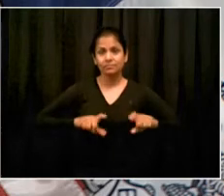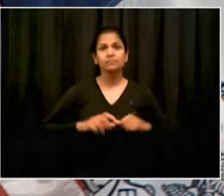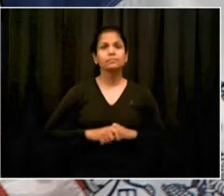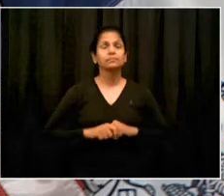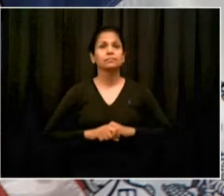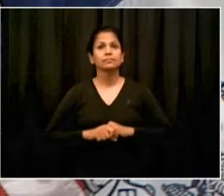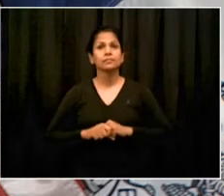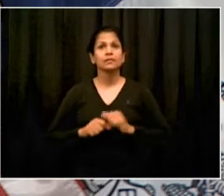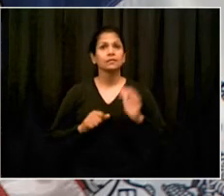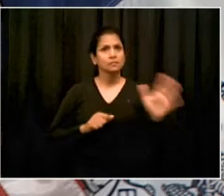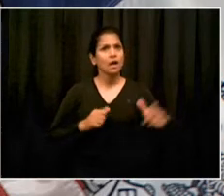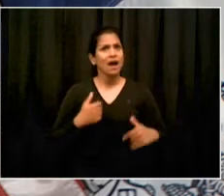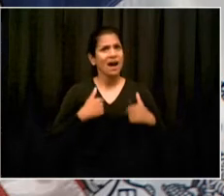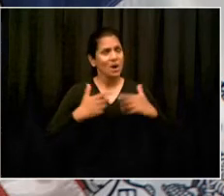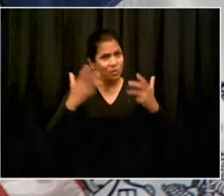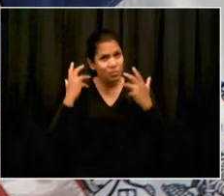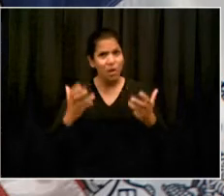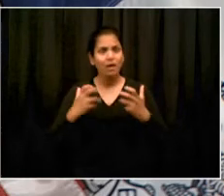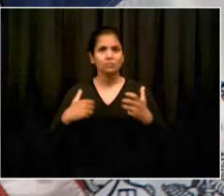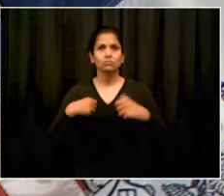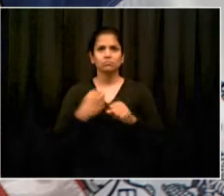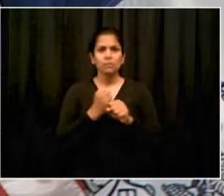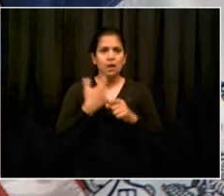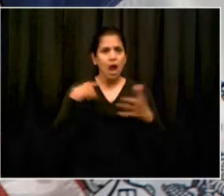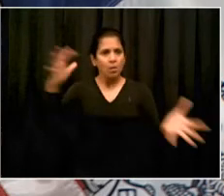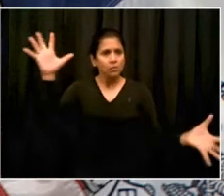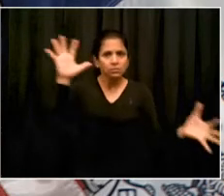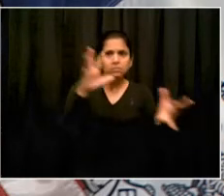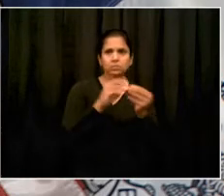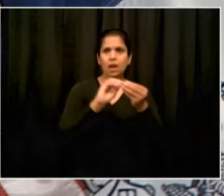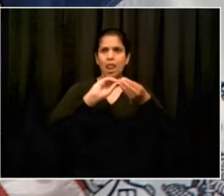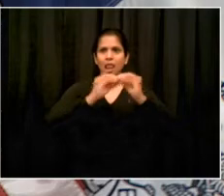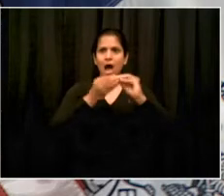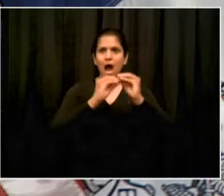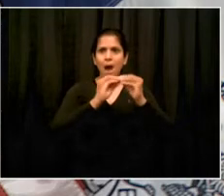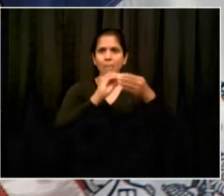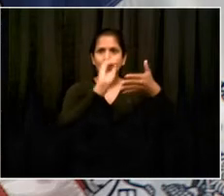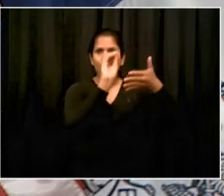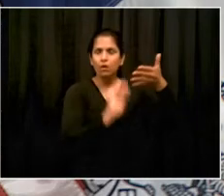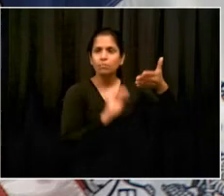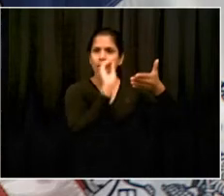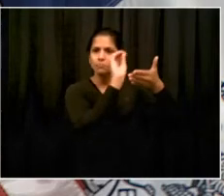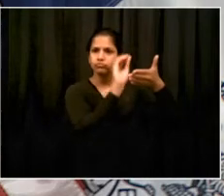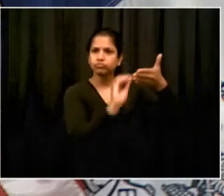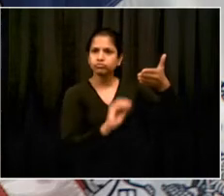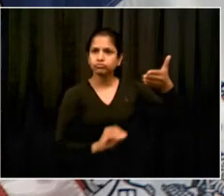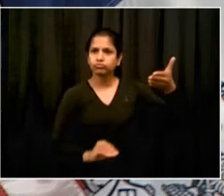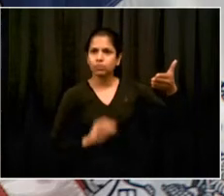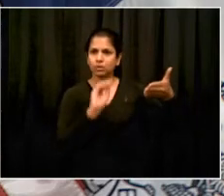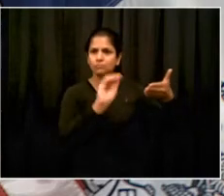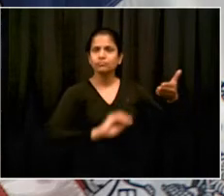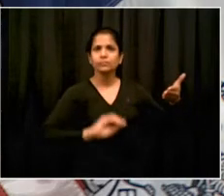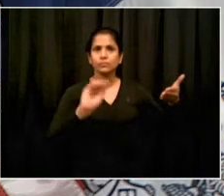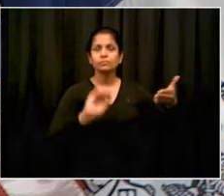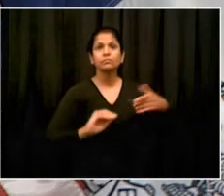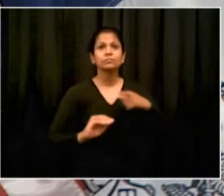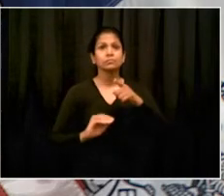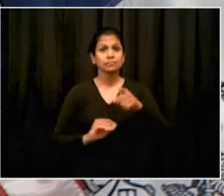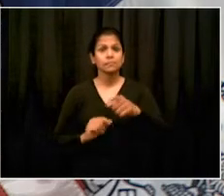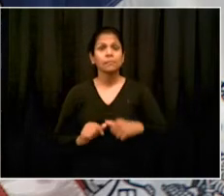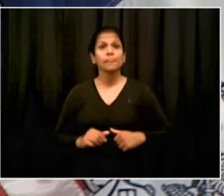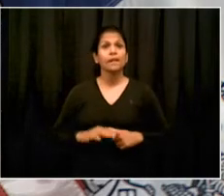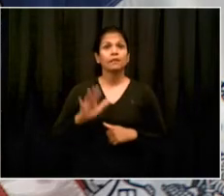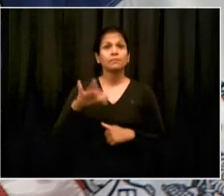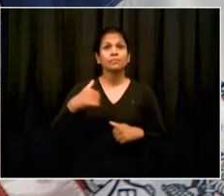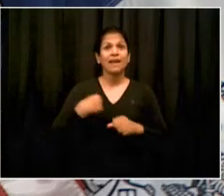maximum testing in the community. But we're watching the specific numbers by zip code, and even finer than that by census tract,